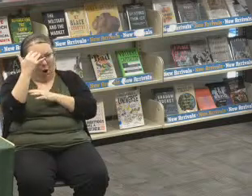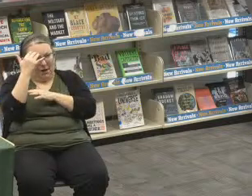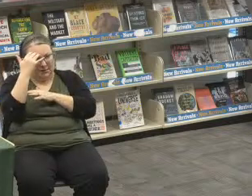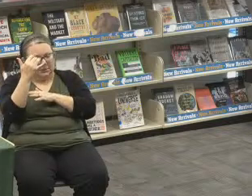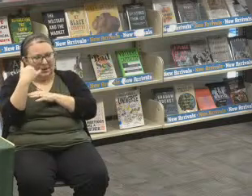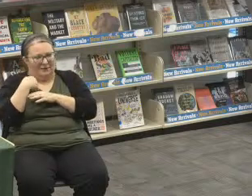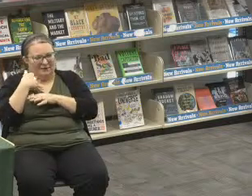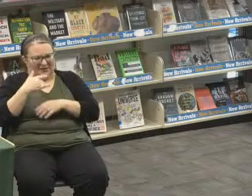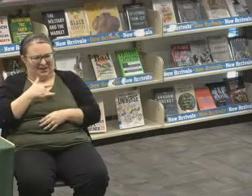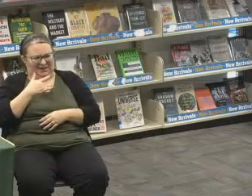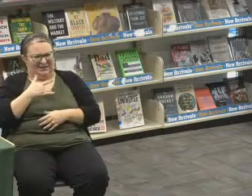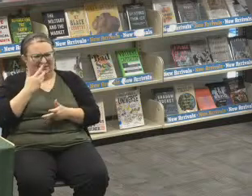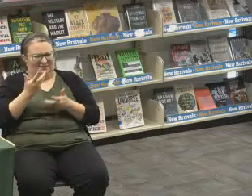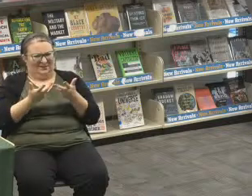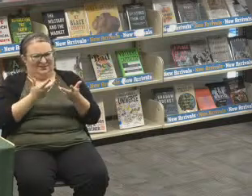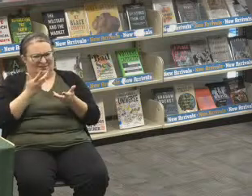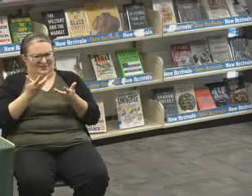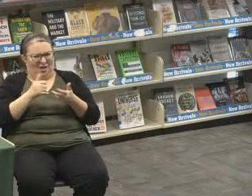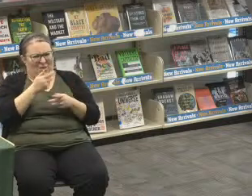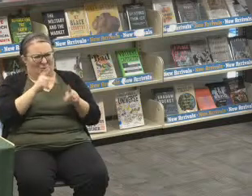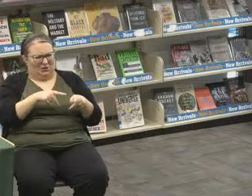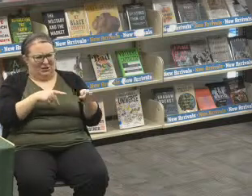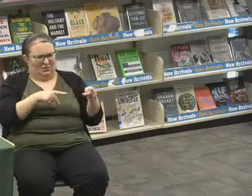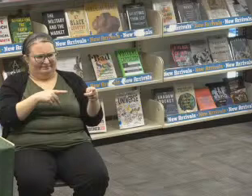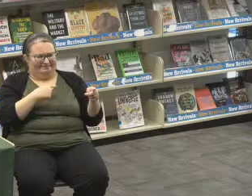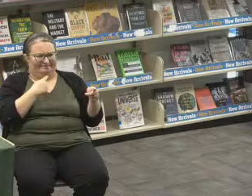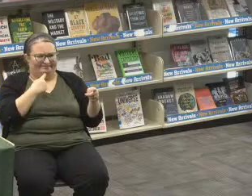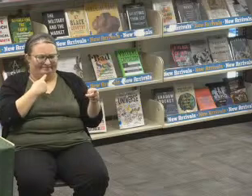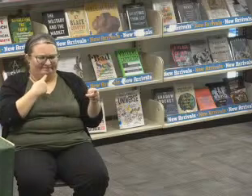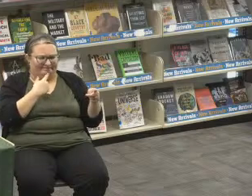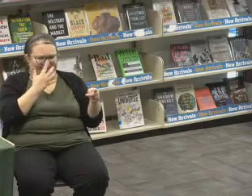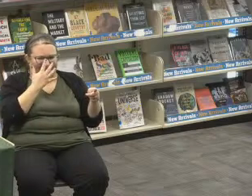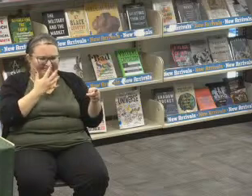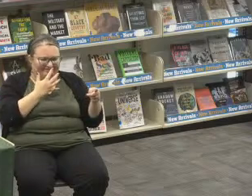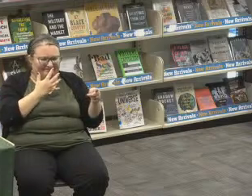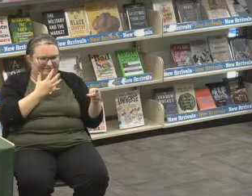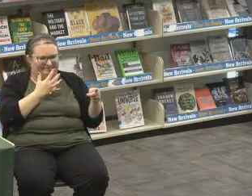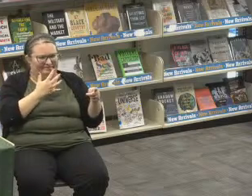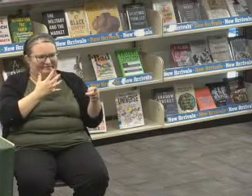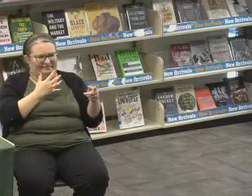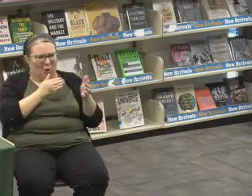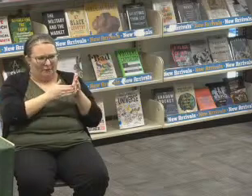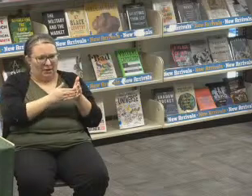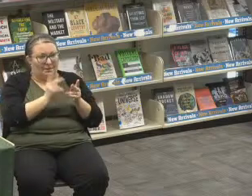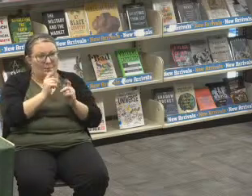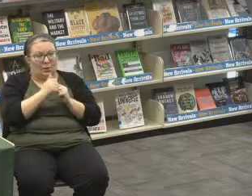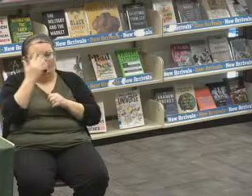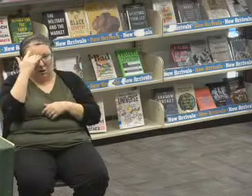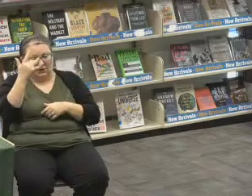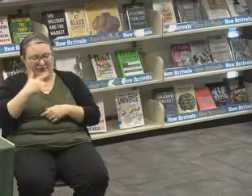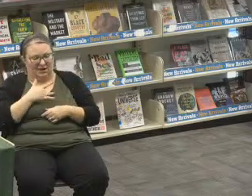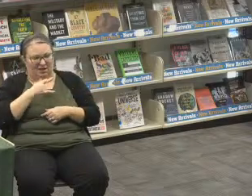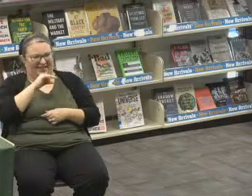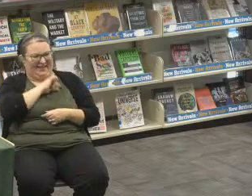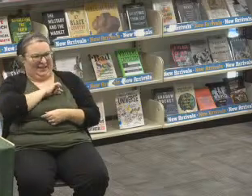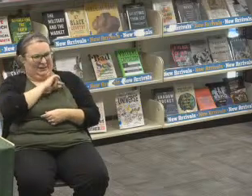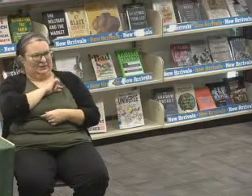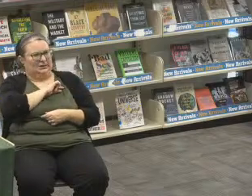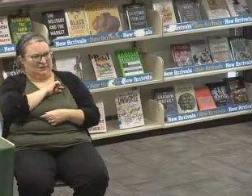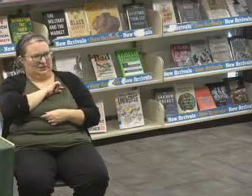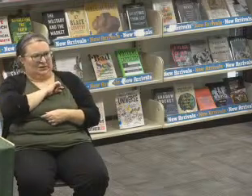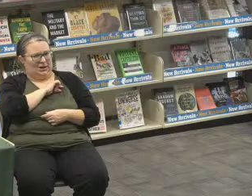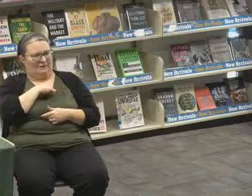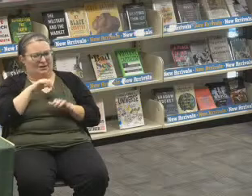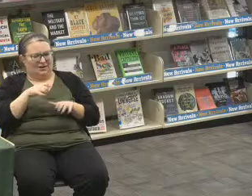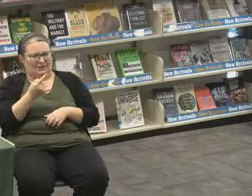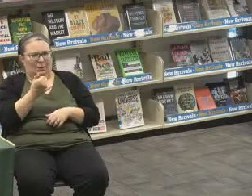have a sense of the other person is disappointed in them far more often. Many people with autism have this sense of guilt that they've often